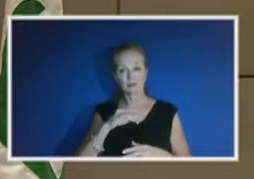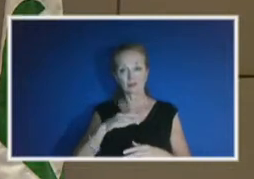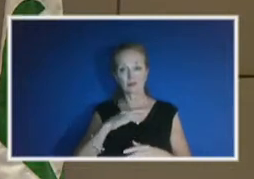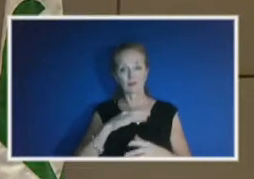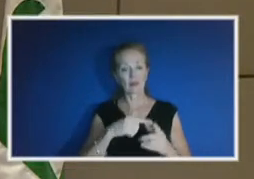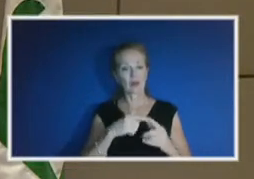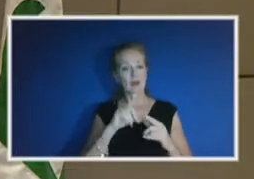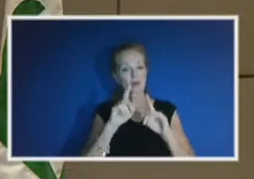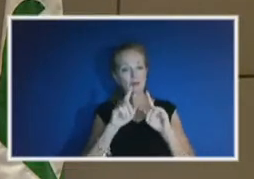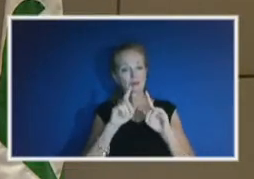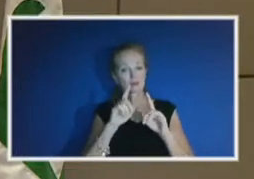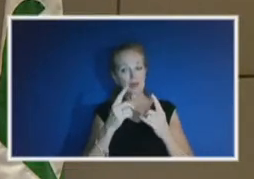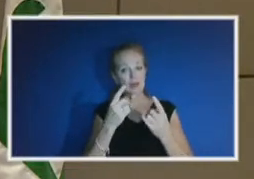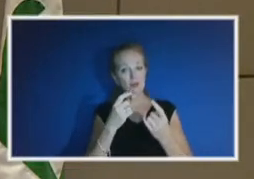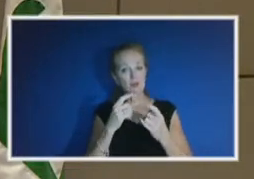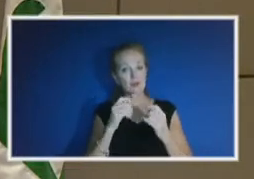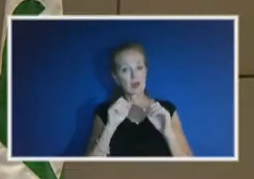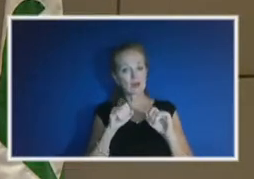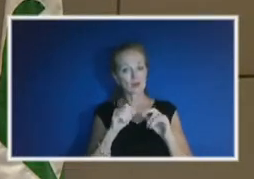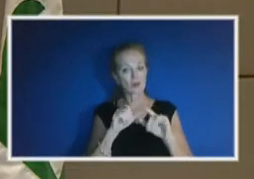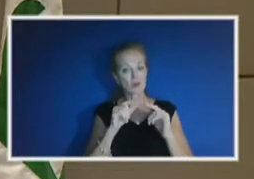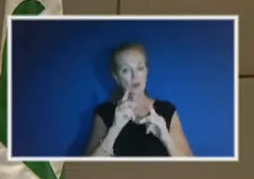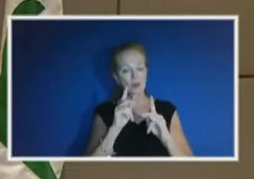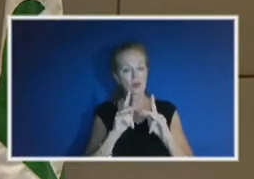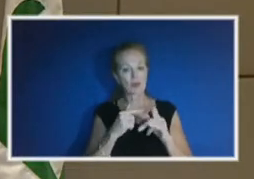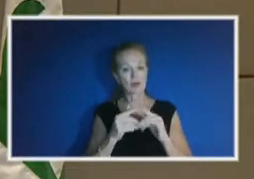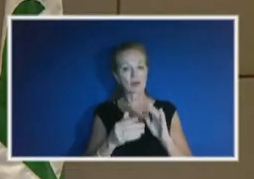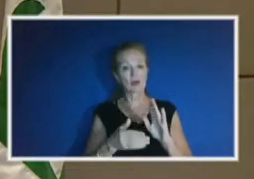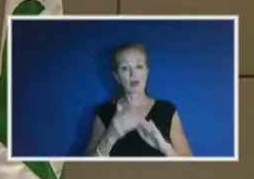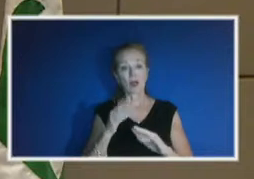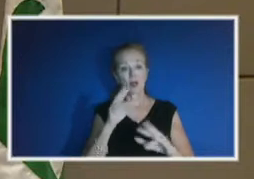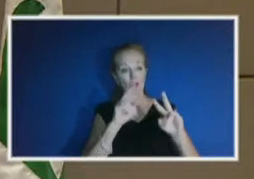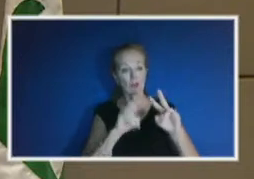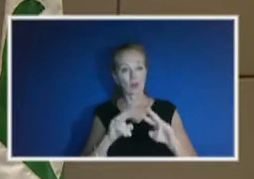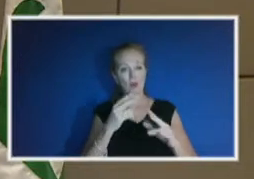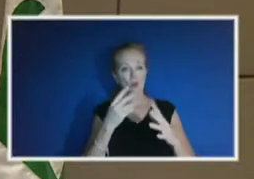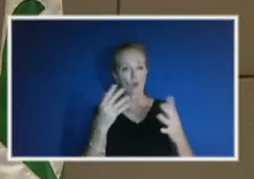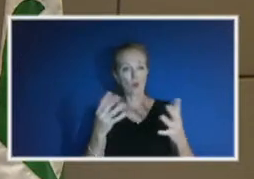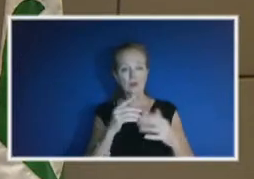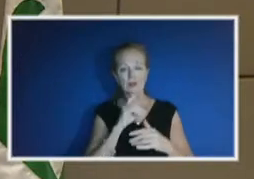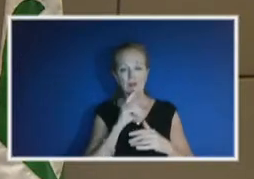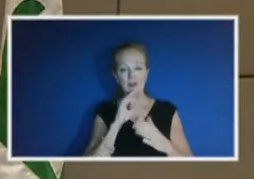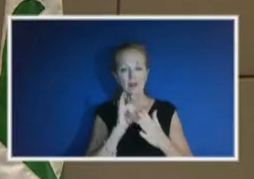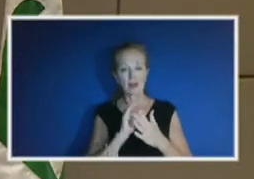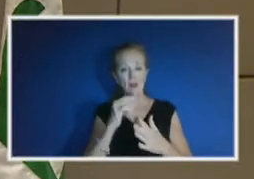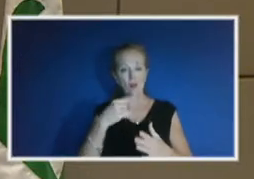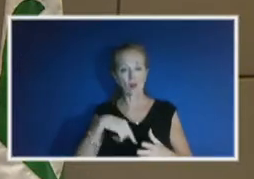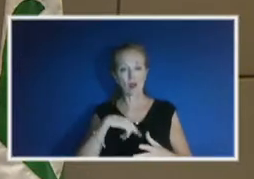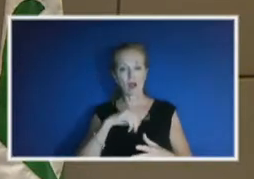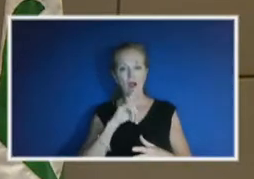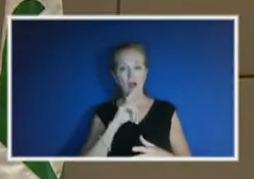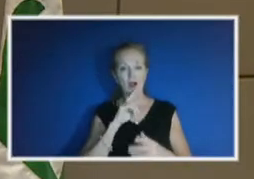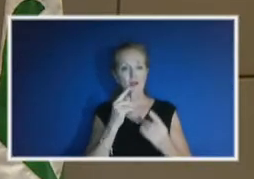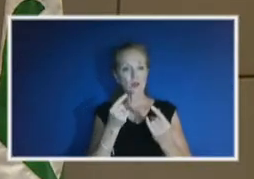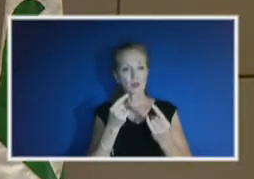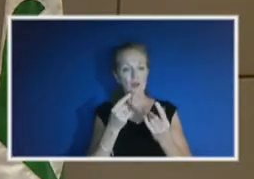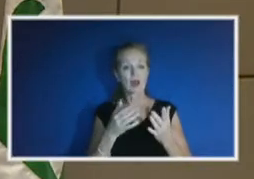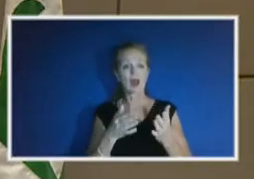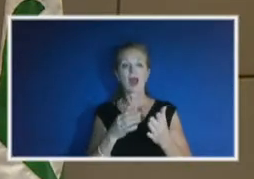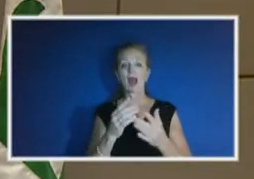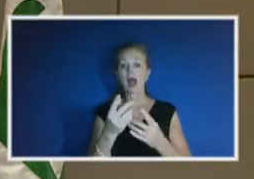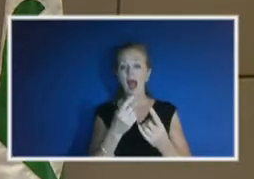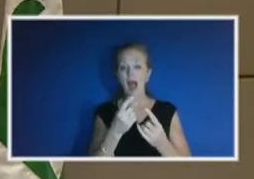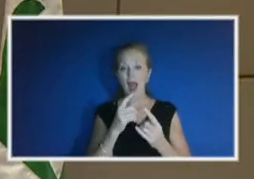a capable group of people that their charter is to look at what it is that we are doing and ask the question